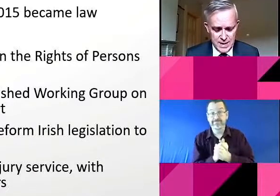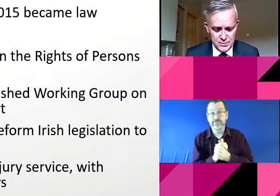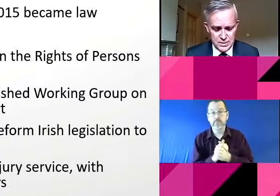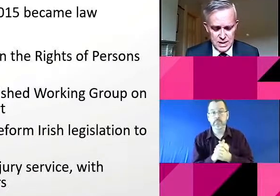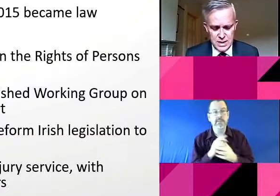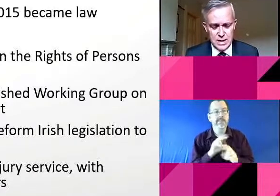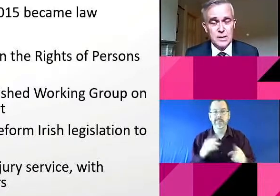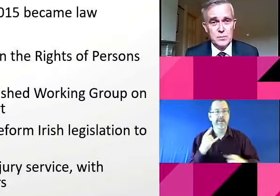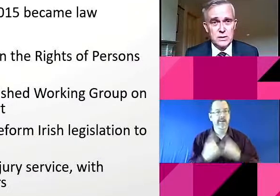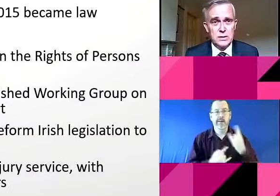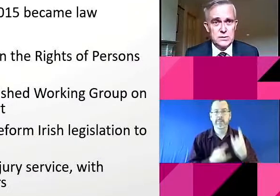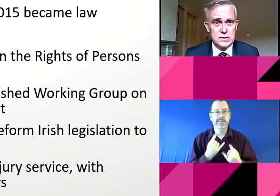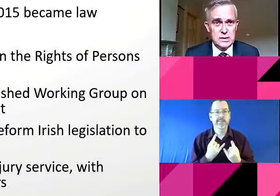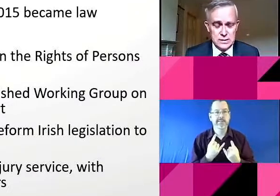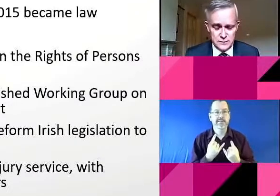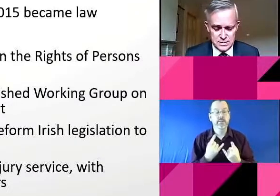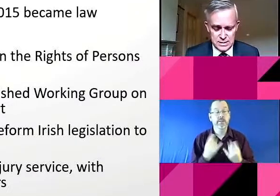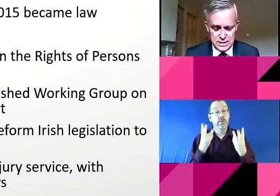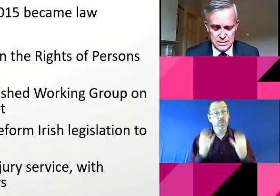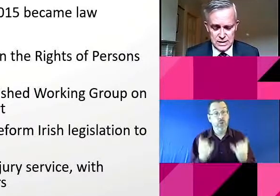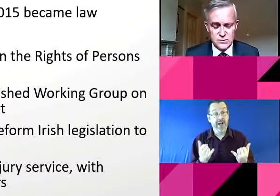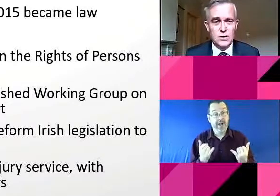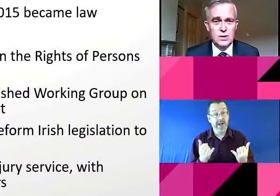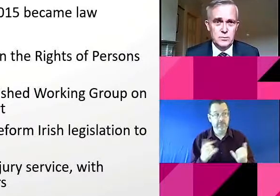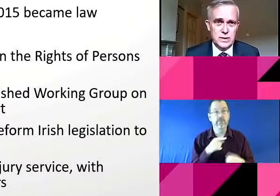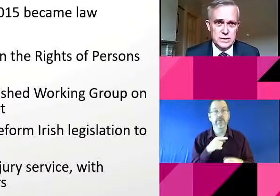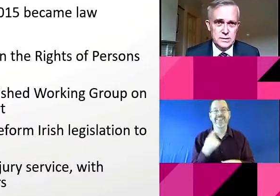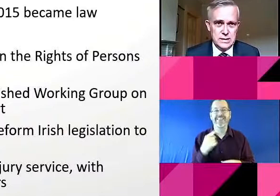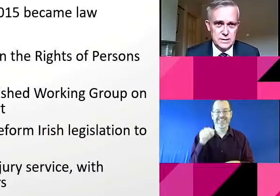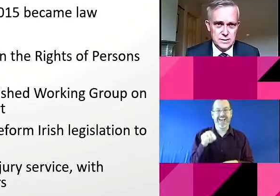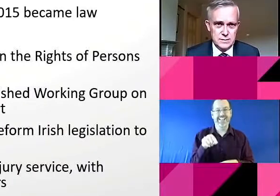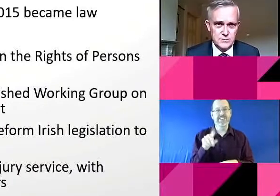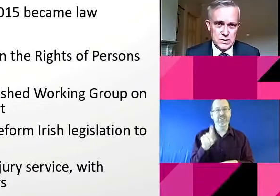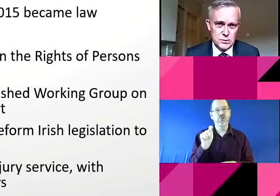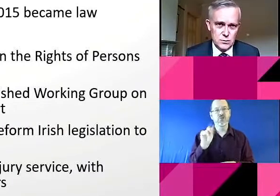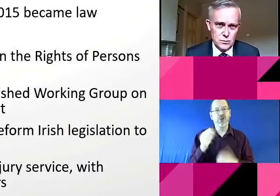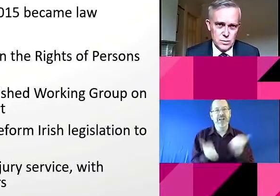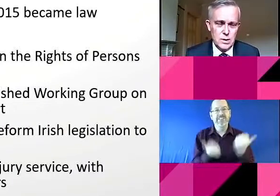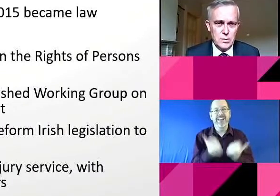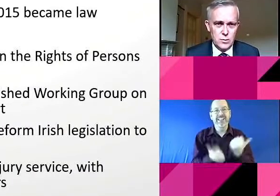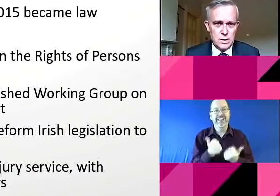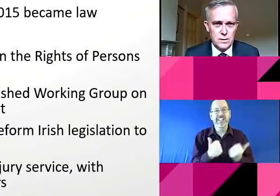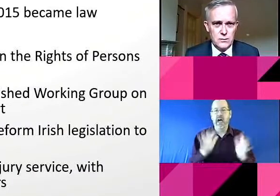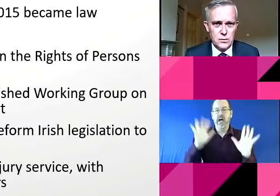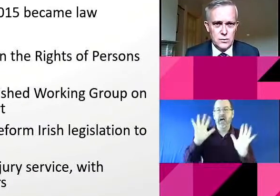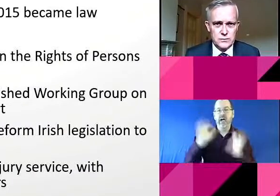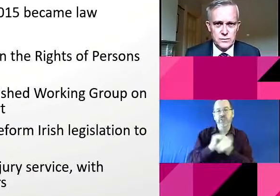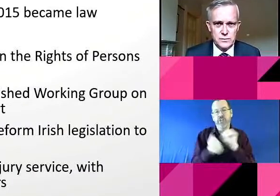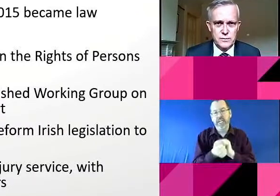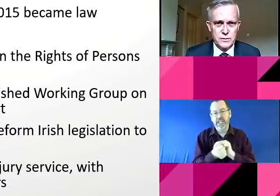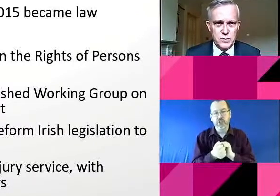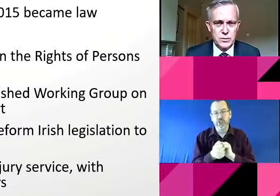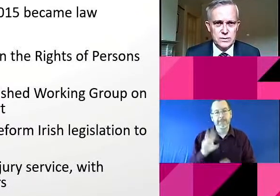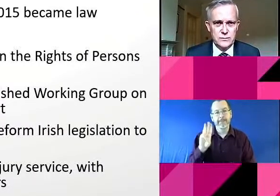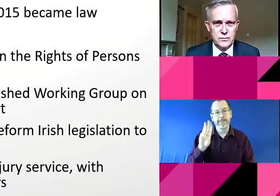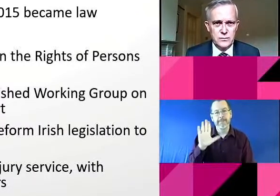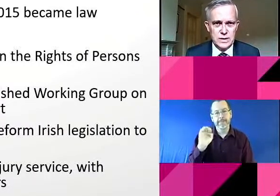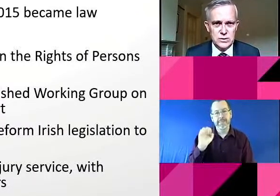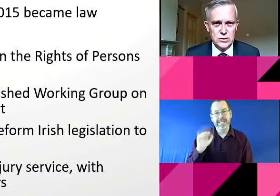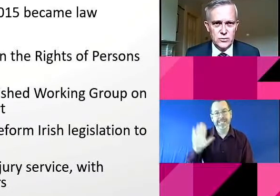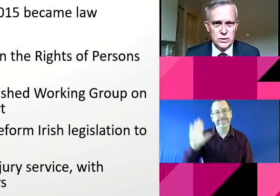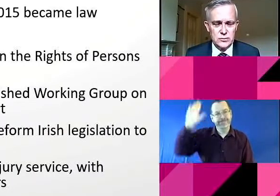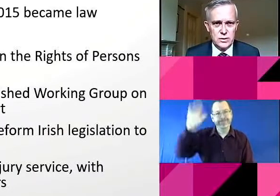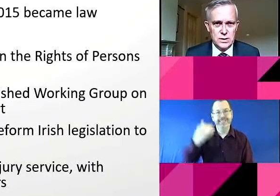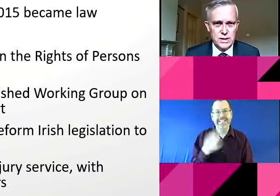actually happen because the defendant in that trial pleaded guilty. So while, of course, from the point of view